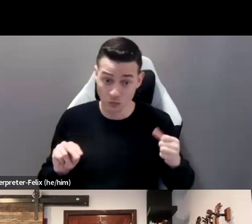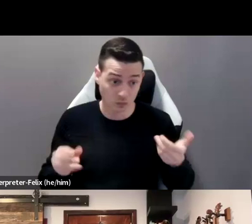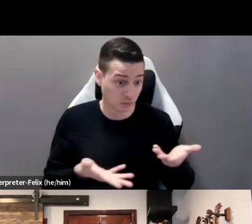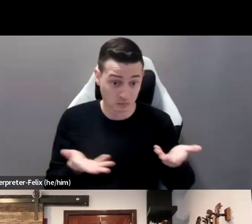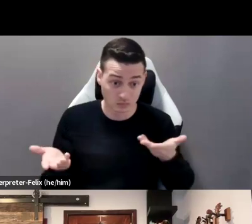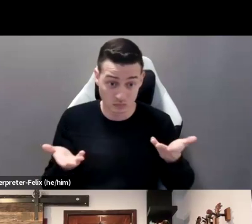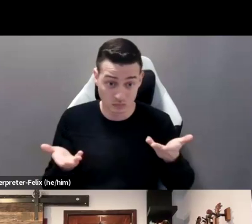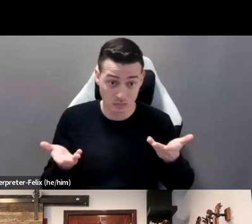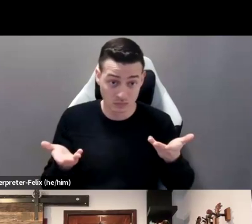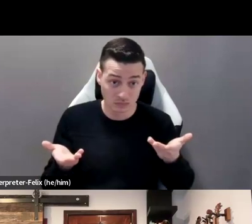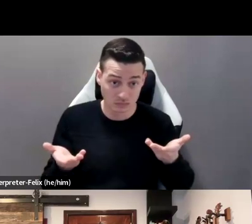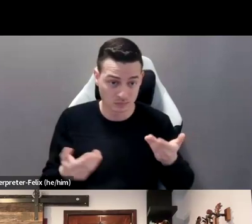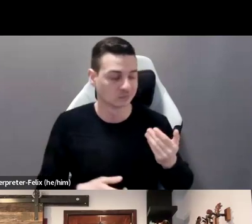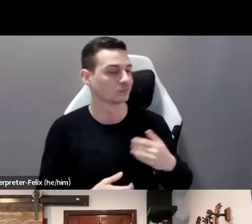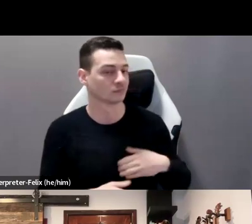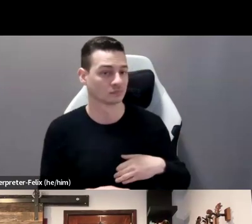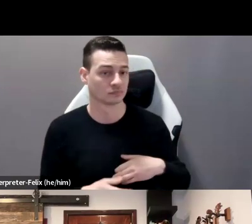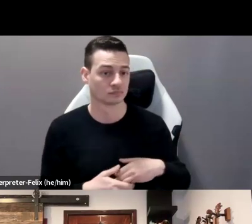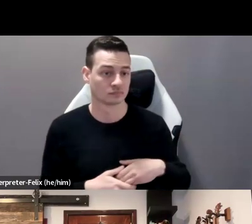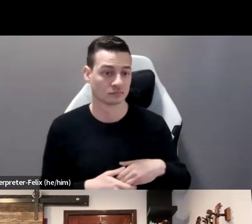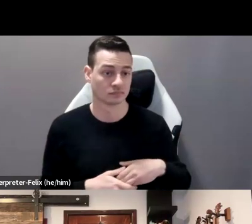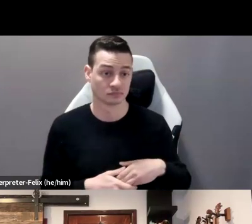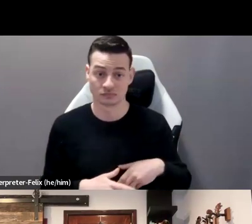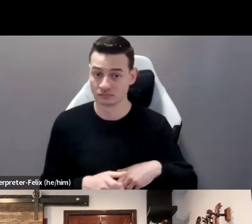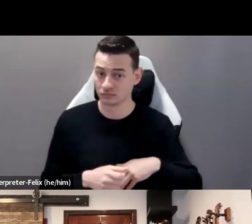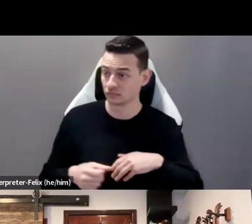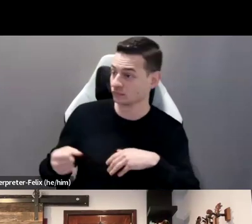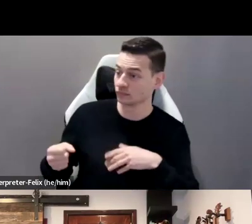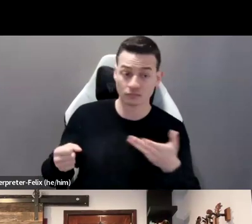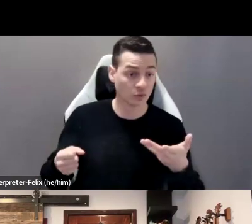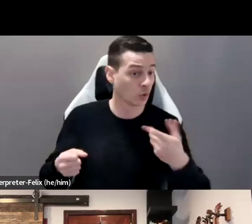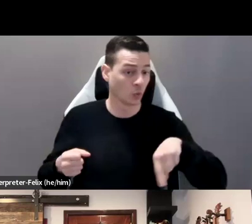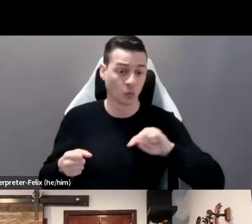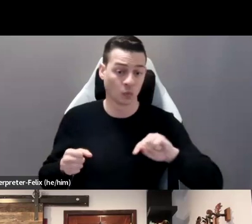We're just sharing, so you don't have to have a thesis, but